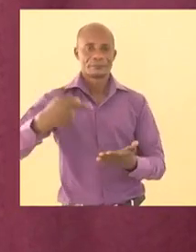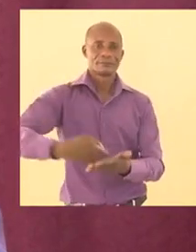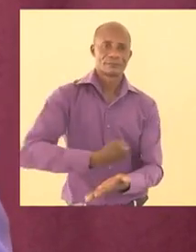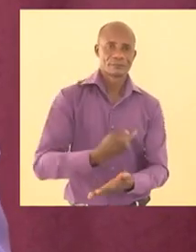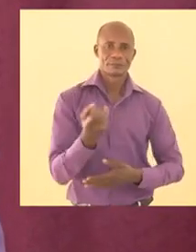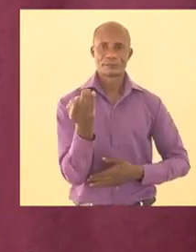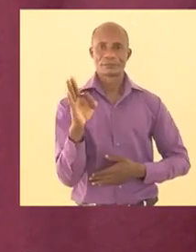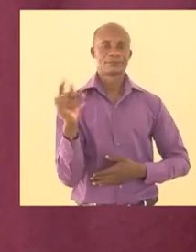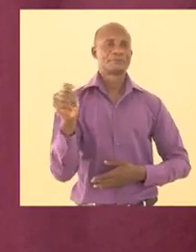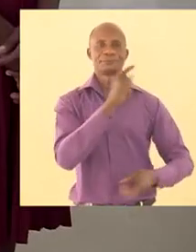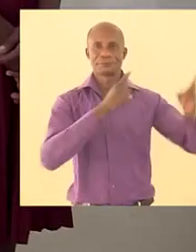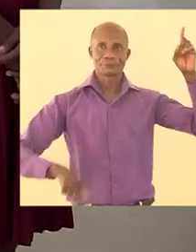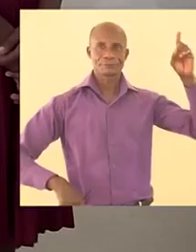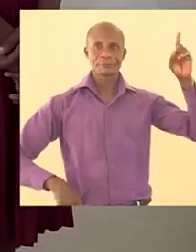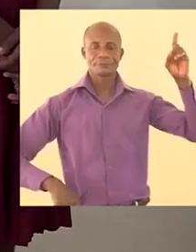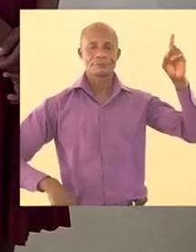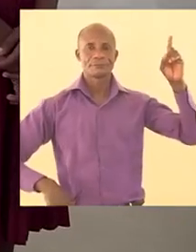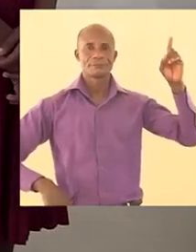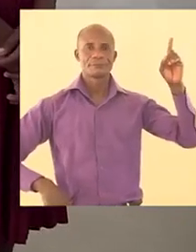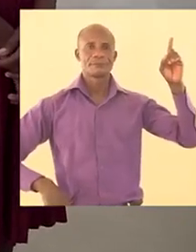The Gospel of the Lord.